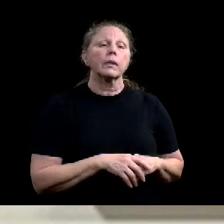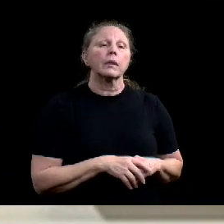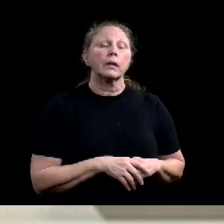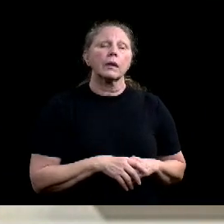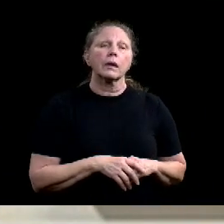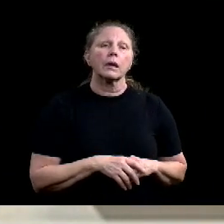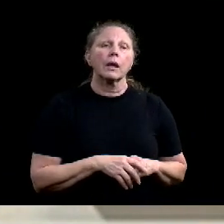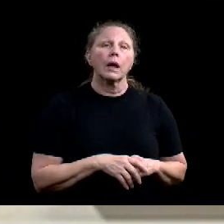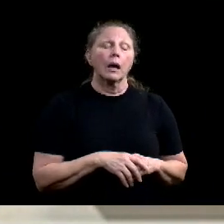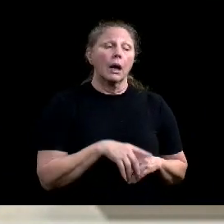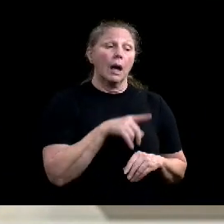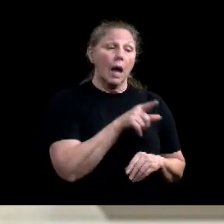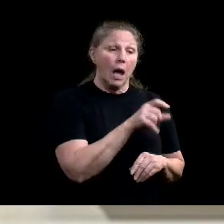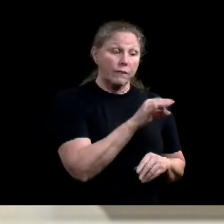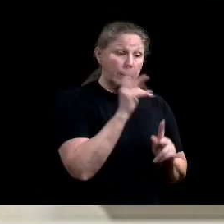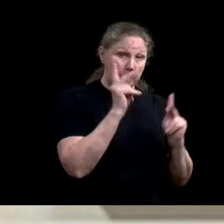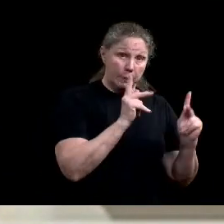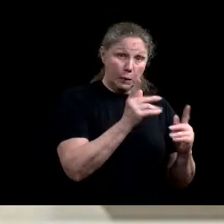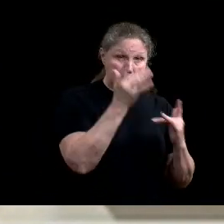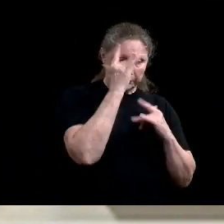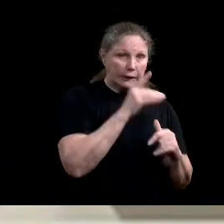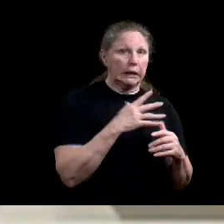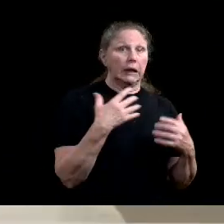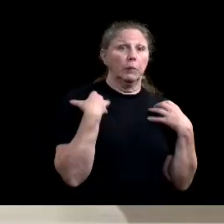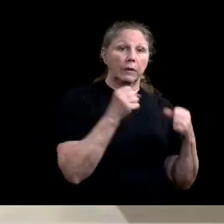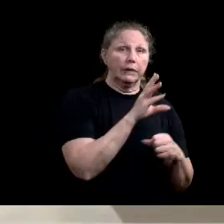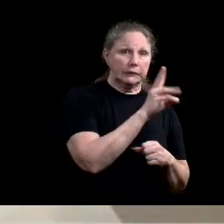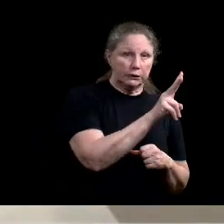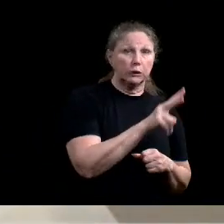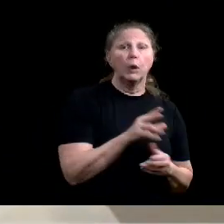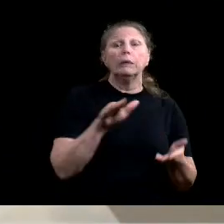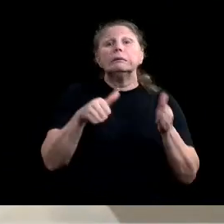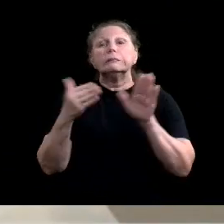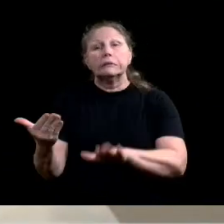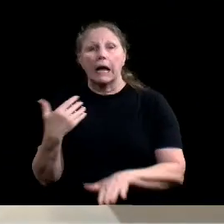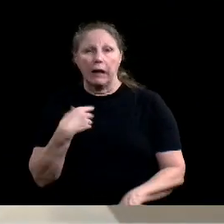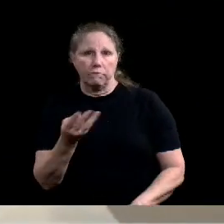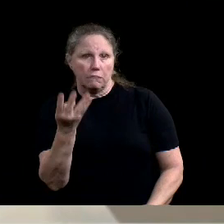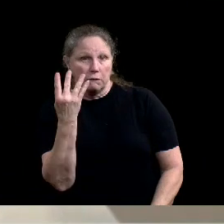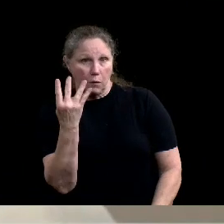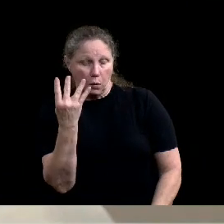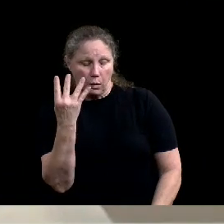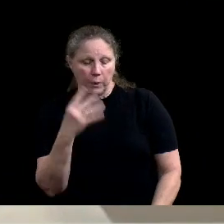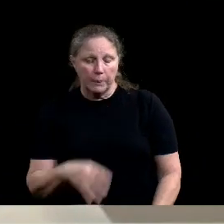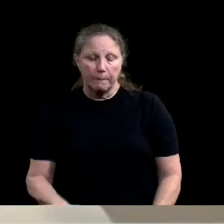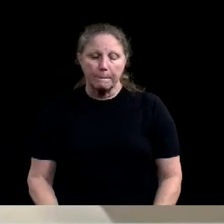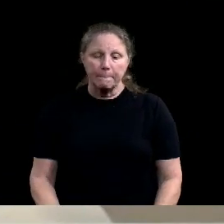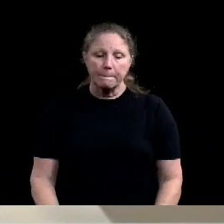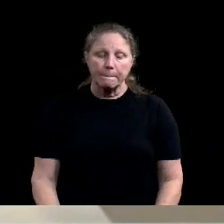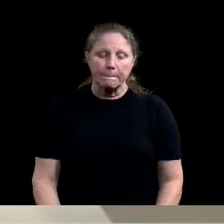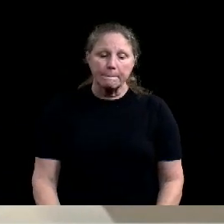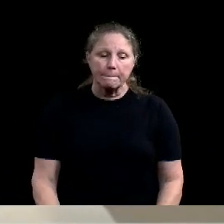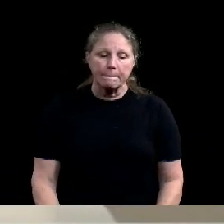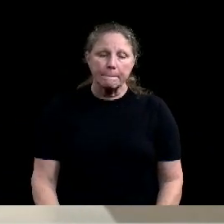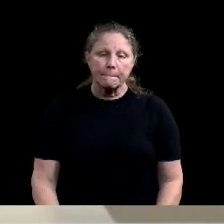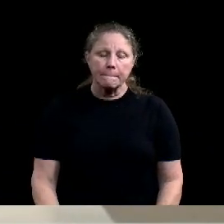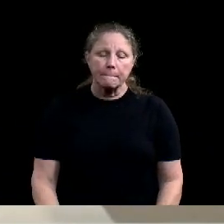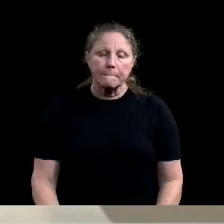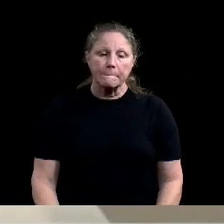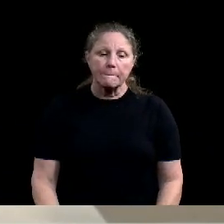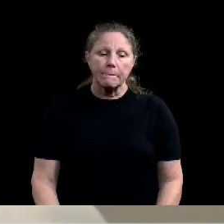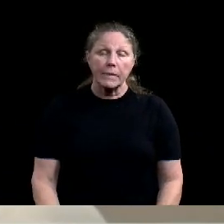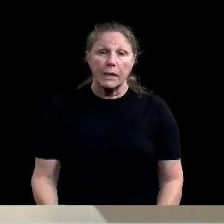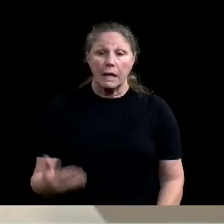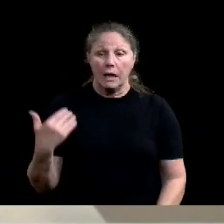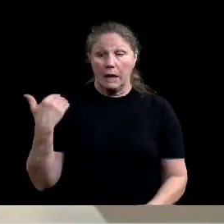deaths. The total tests performed as of midnight last night by Family Health Center and